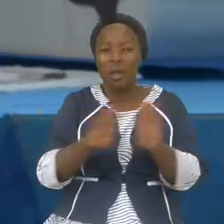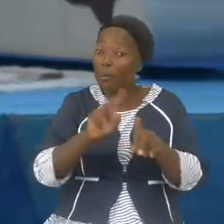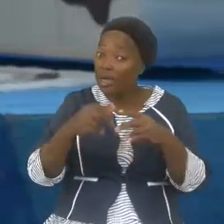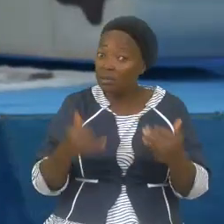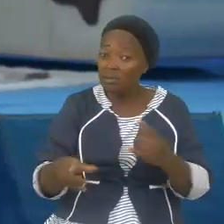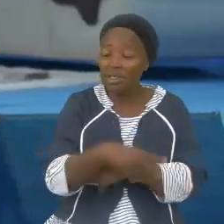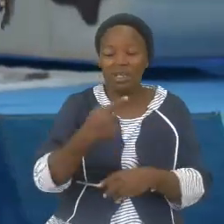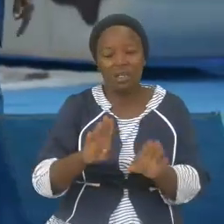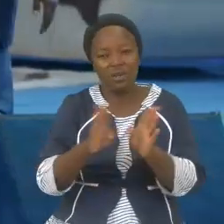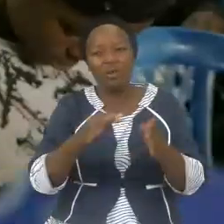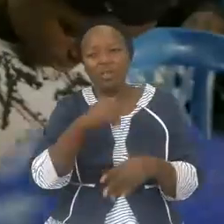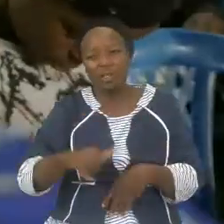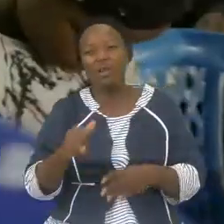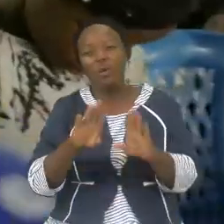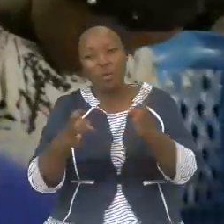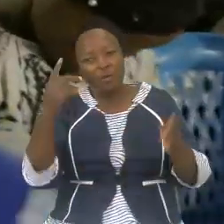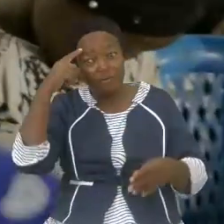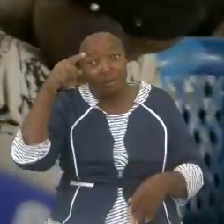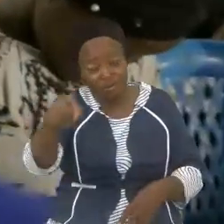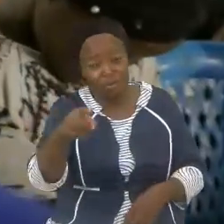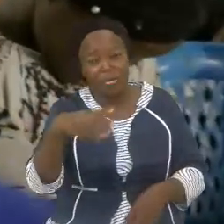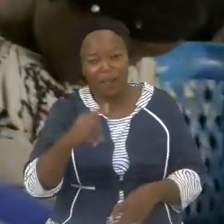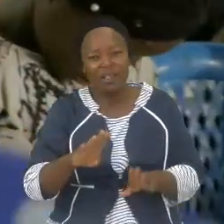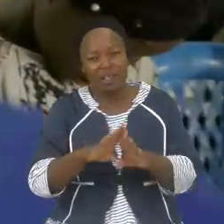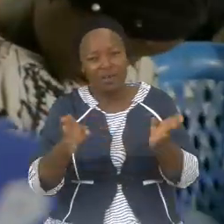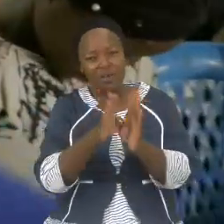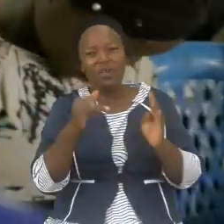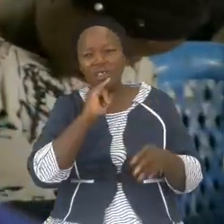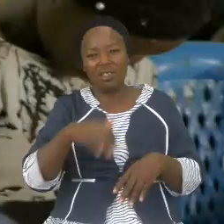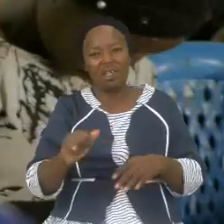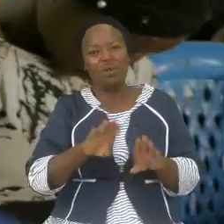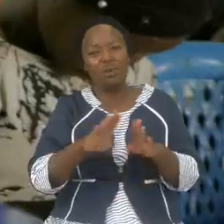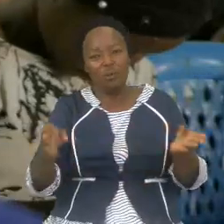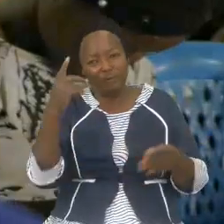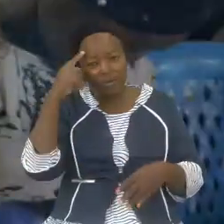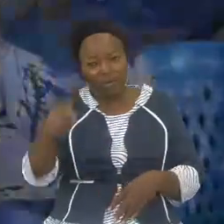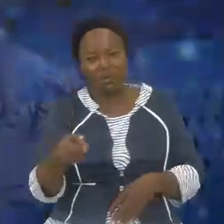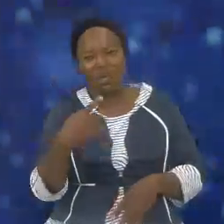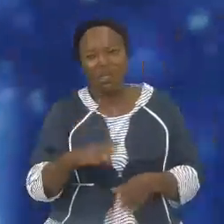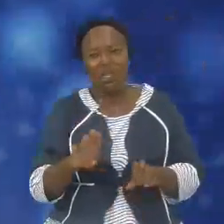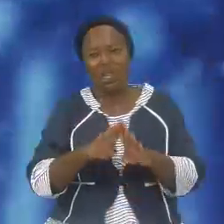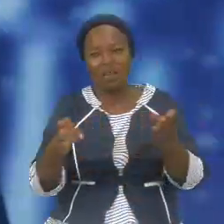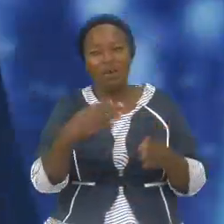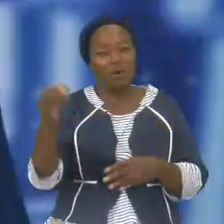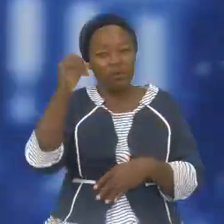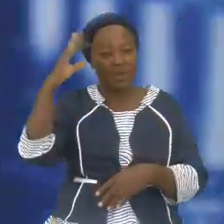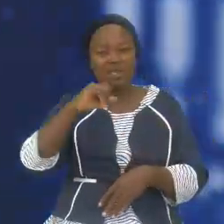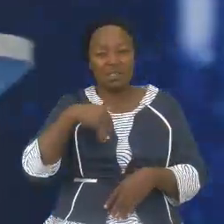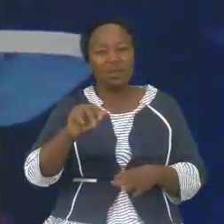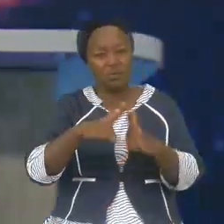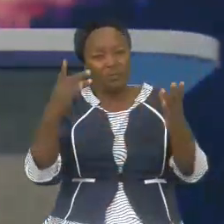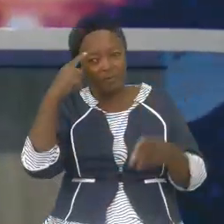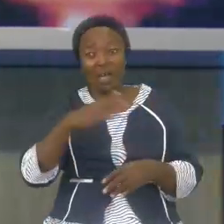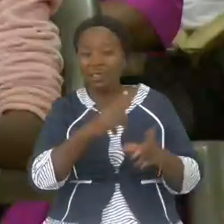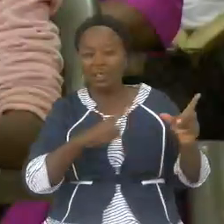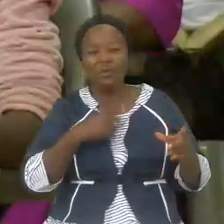open. For you, the door is still open. The door of grace is still open for you, and the Lord will forgive